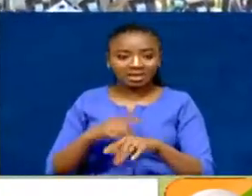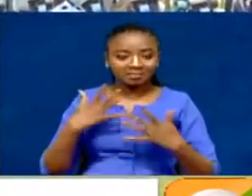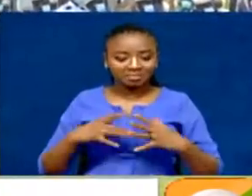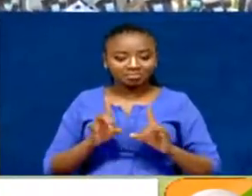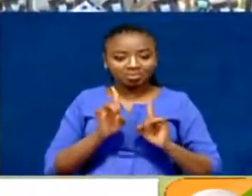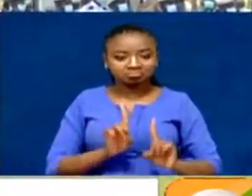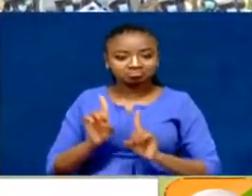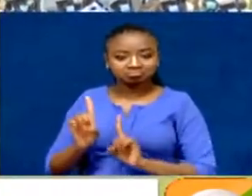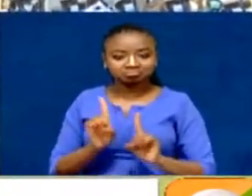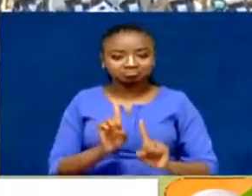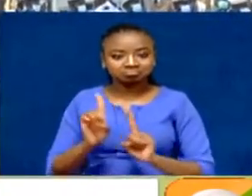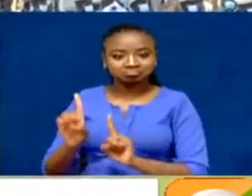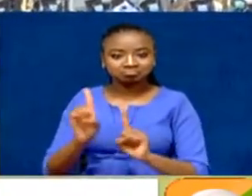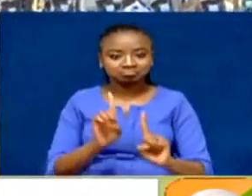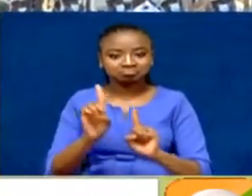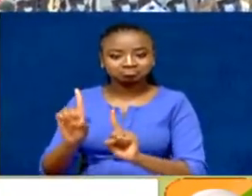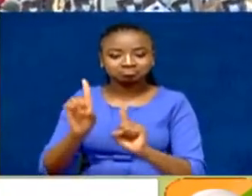march when the anthem is playing.